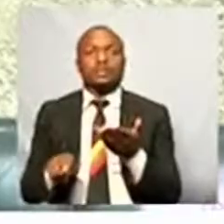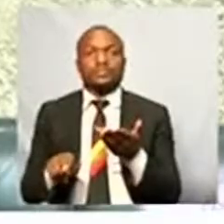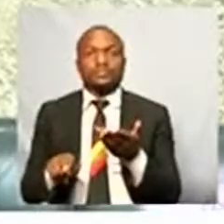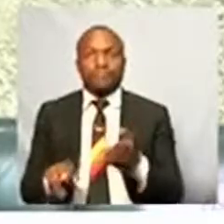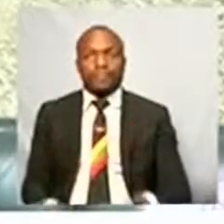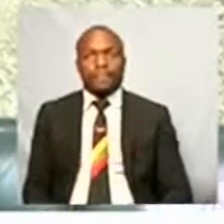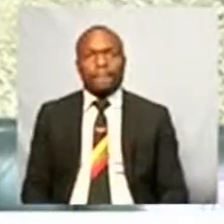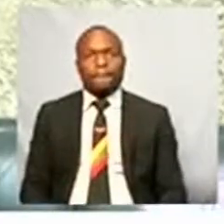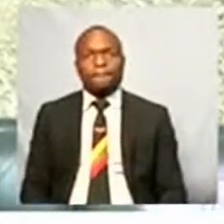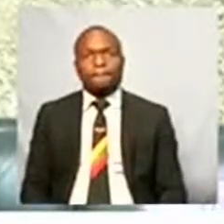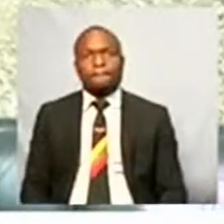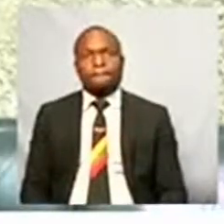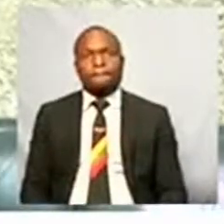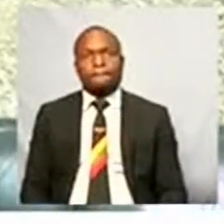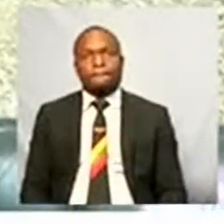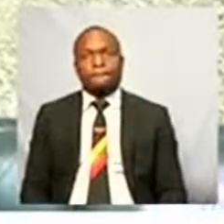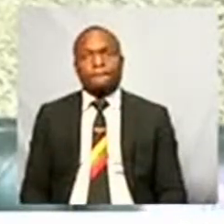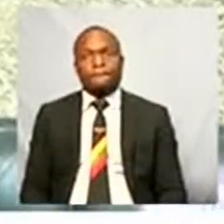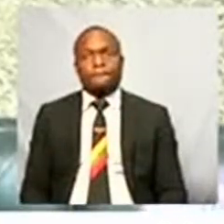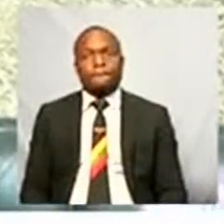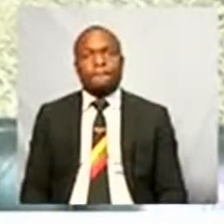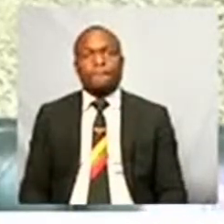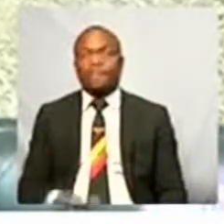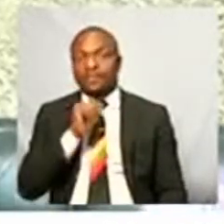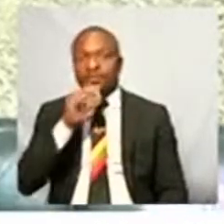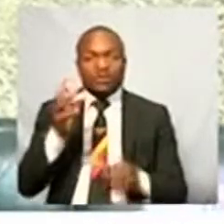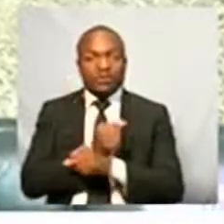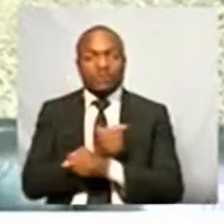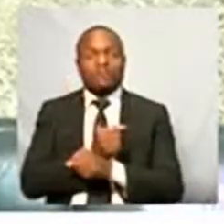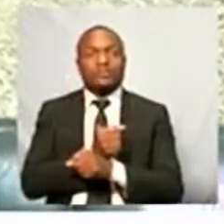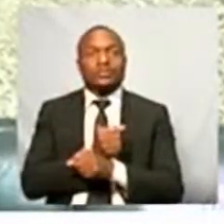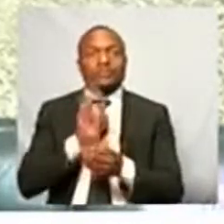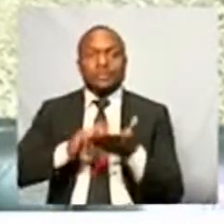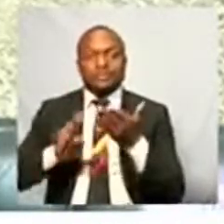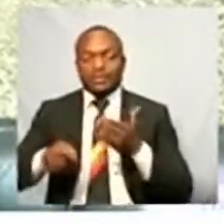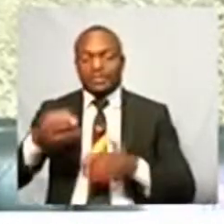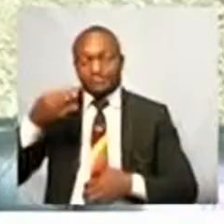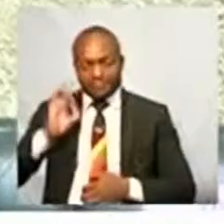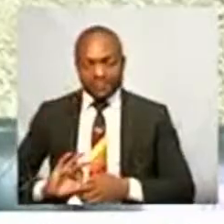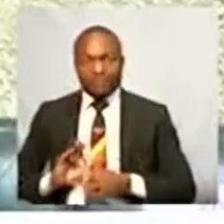Speaker, don't get their retirement benefits for years.